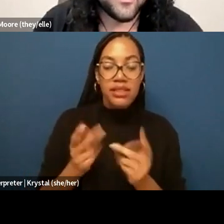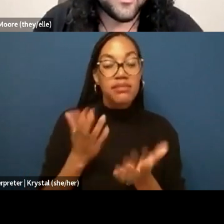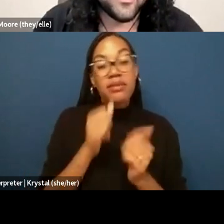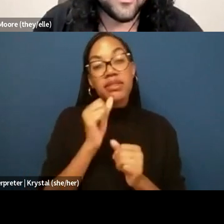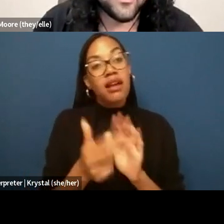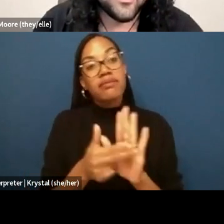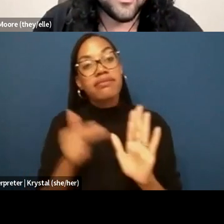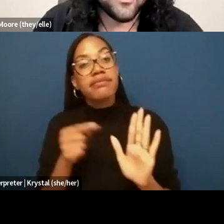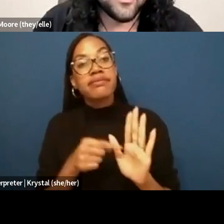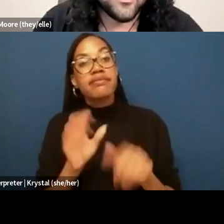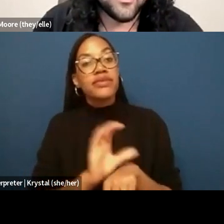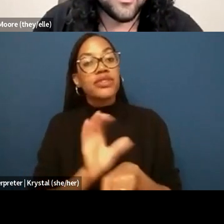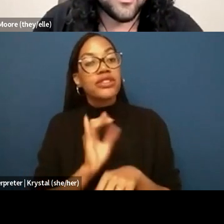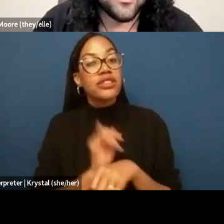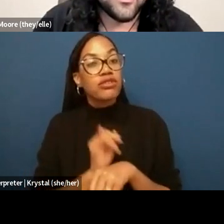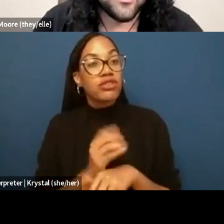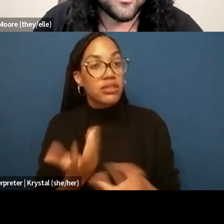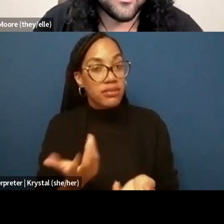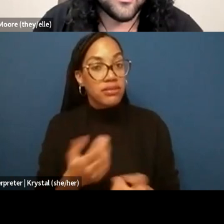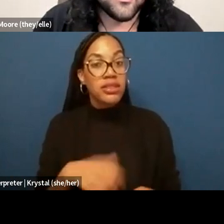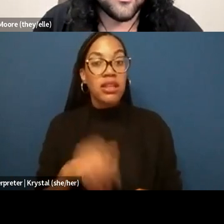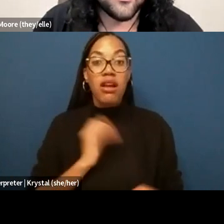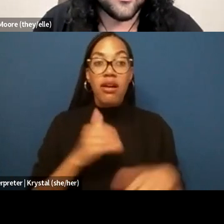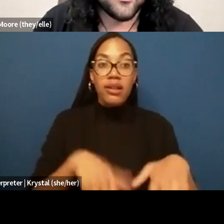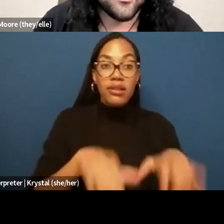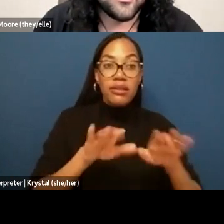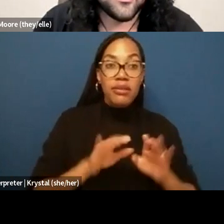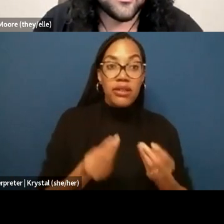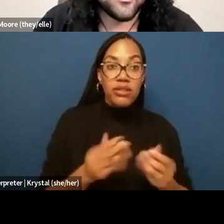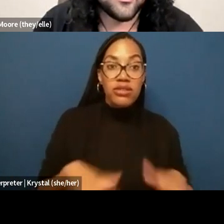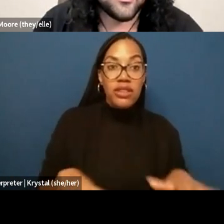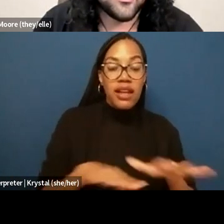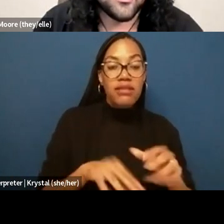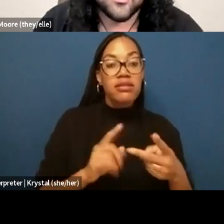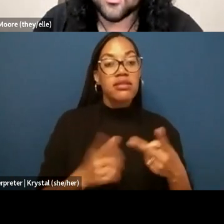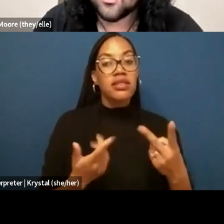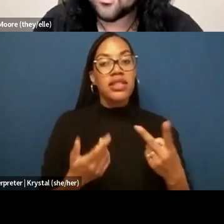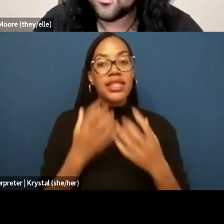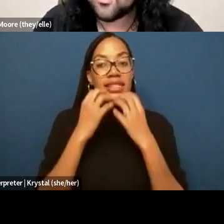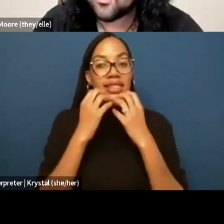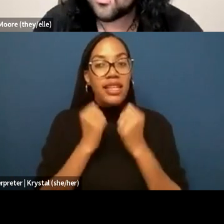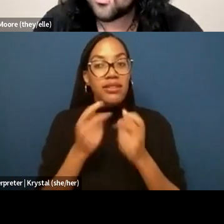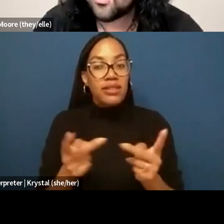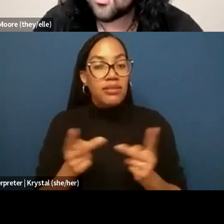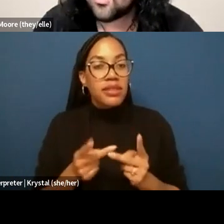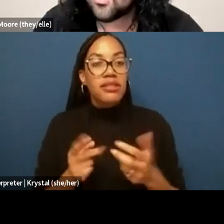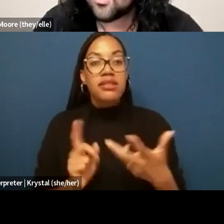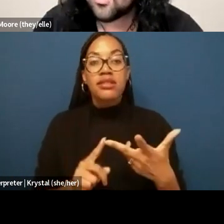institutions? The burial grounds, the sacred spaces, the water space, all of the work that has been done on climate